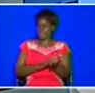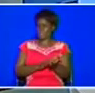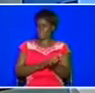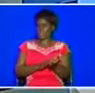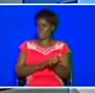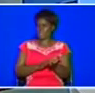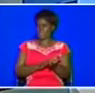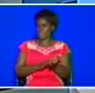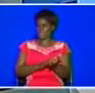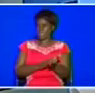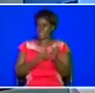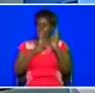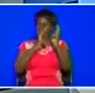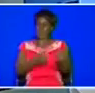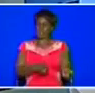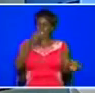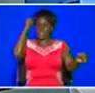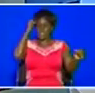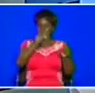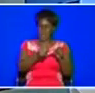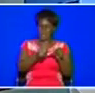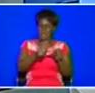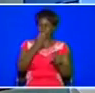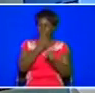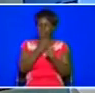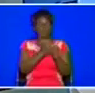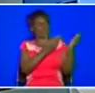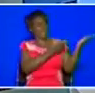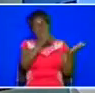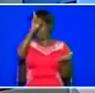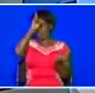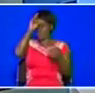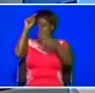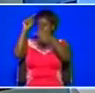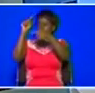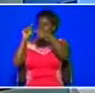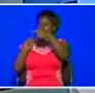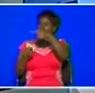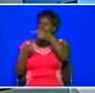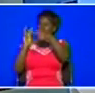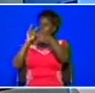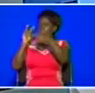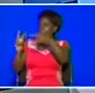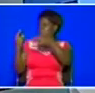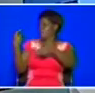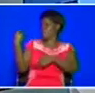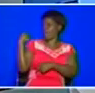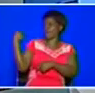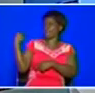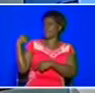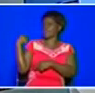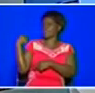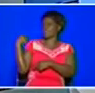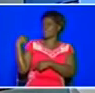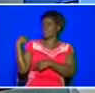people to our report of what we have done on this police ratio. Yeah. We've looked at the numbers, and